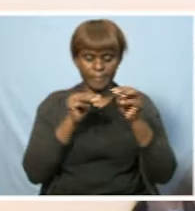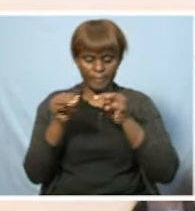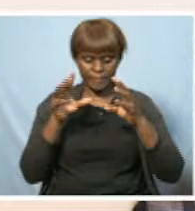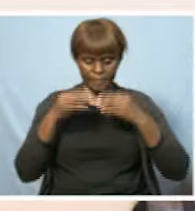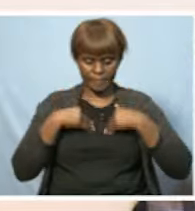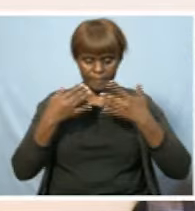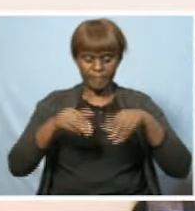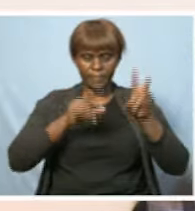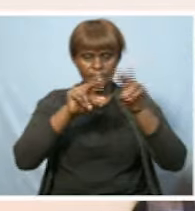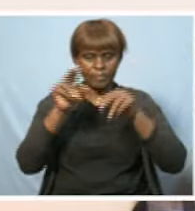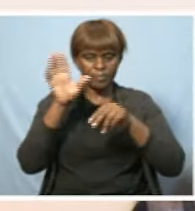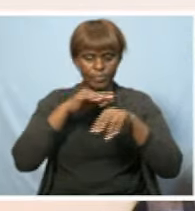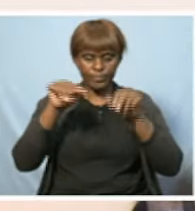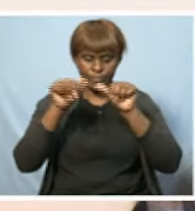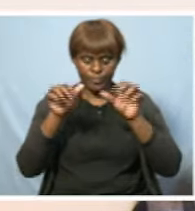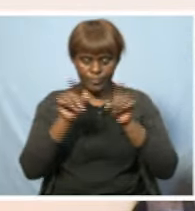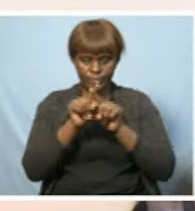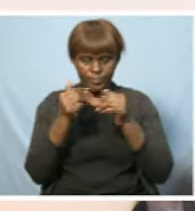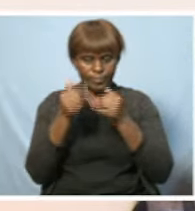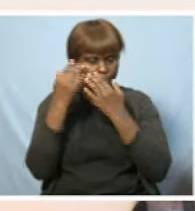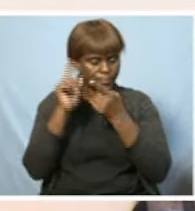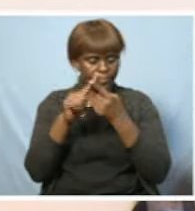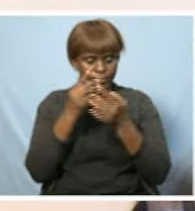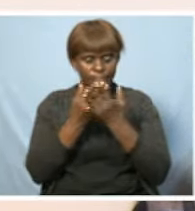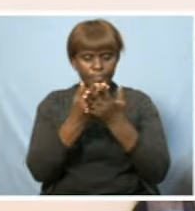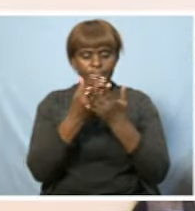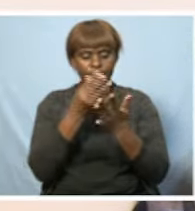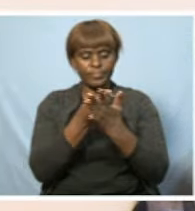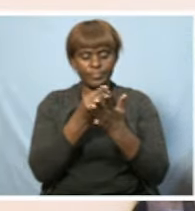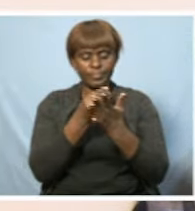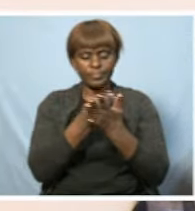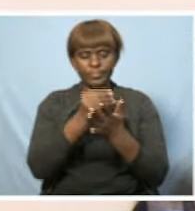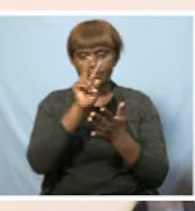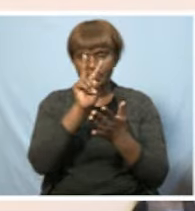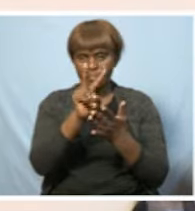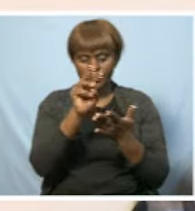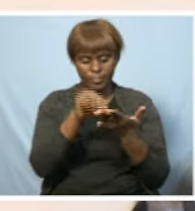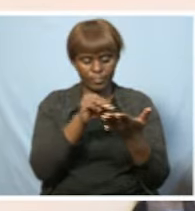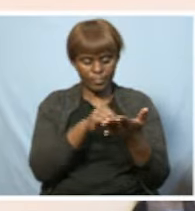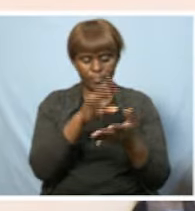the observation of the auditor and wishes to submit that the amount of